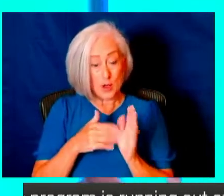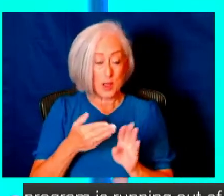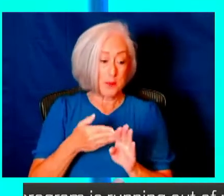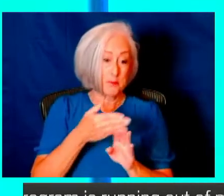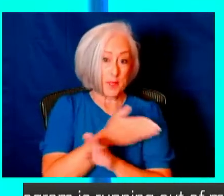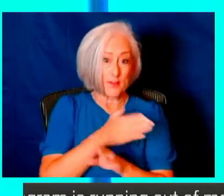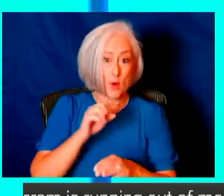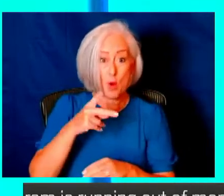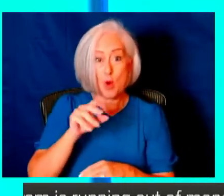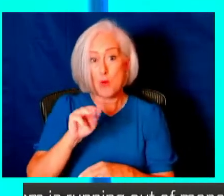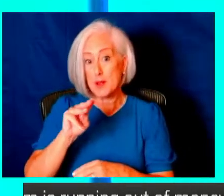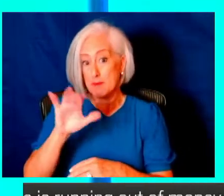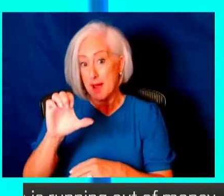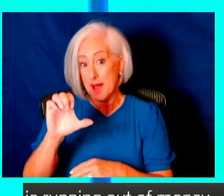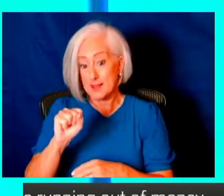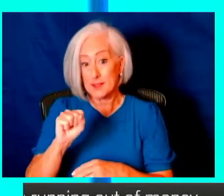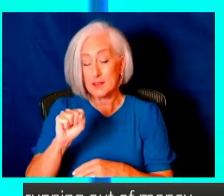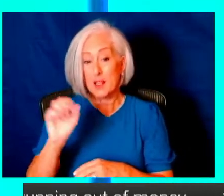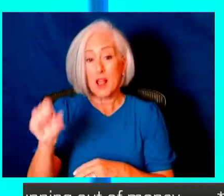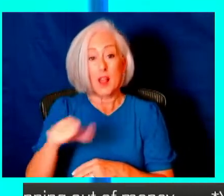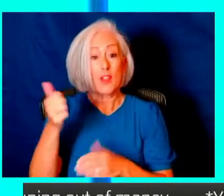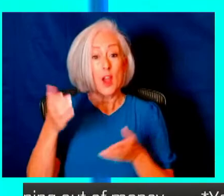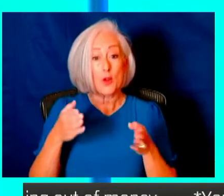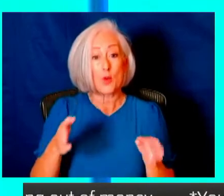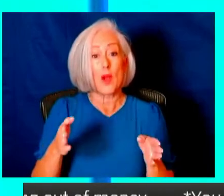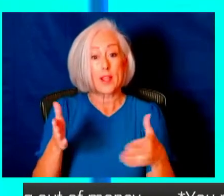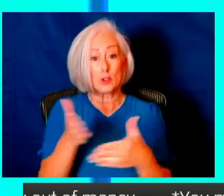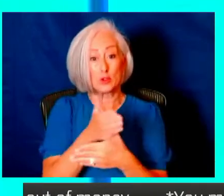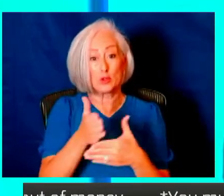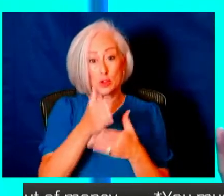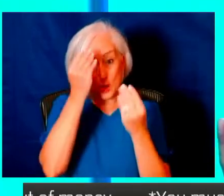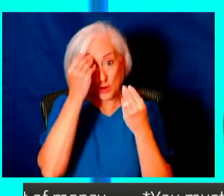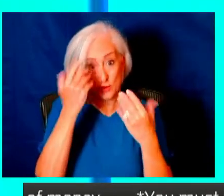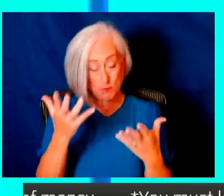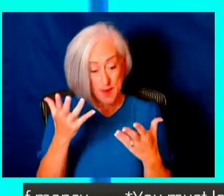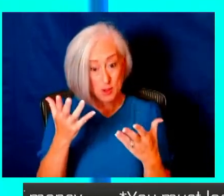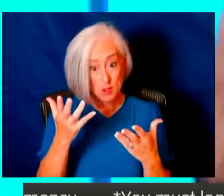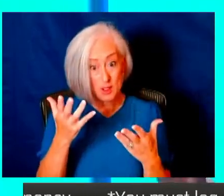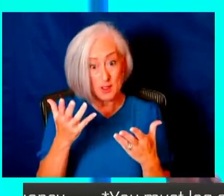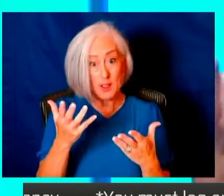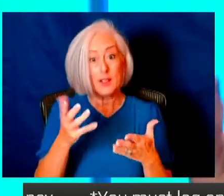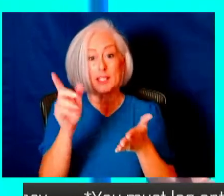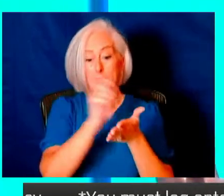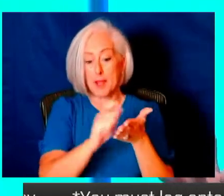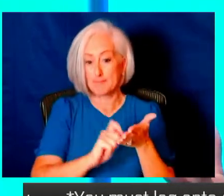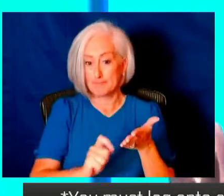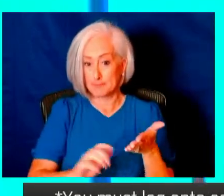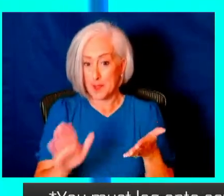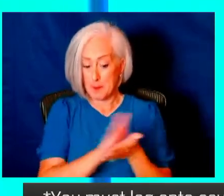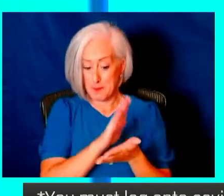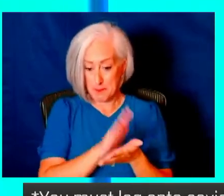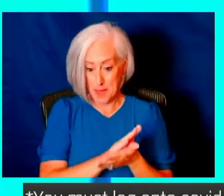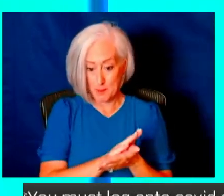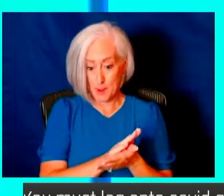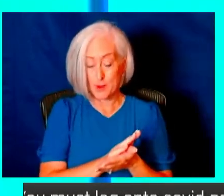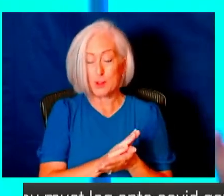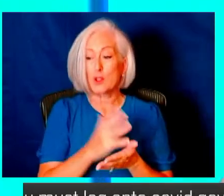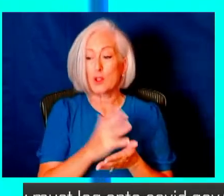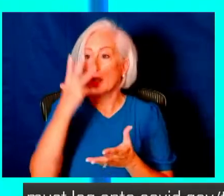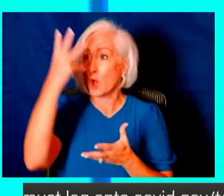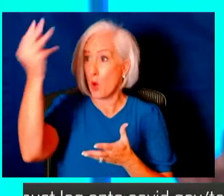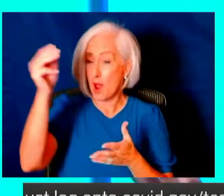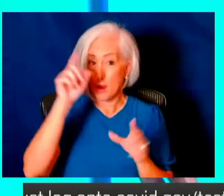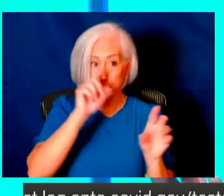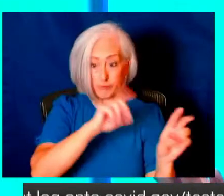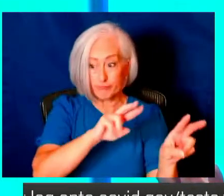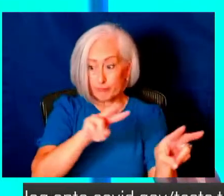Stites, the primary way we share information is by writing papers. So we go out and we do this research, and then we write it